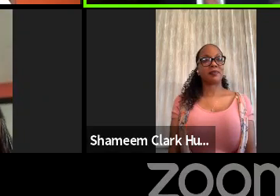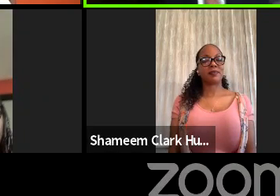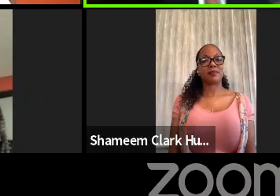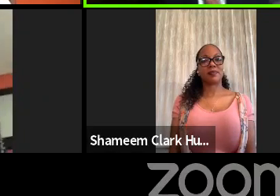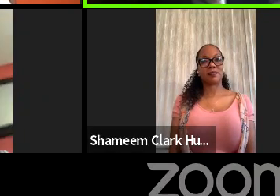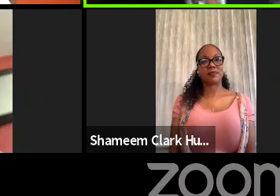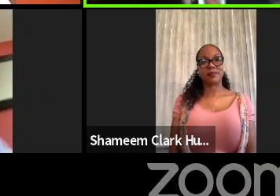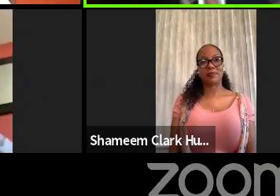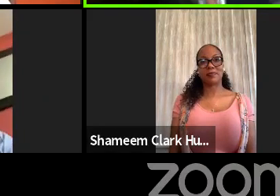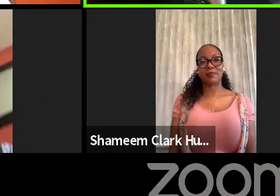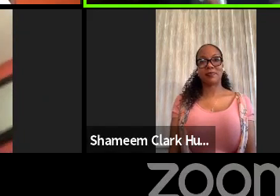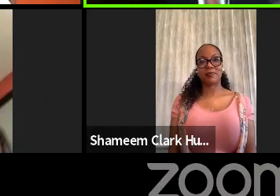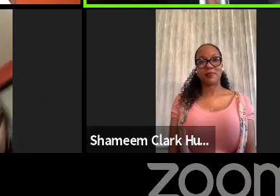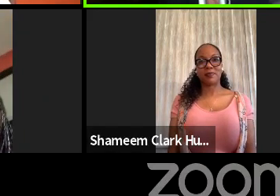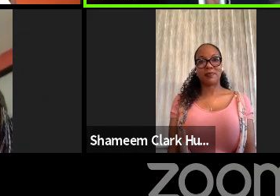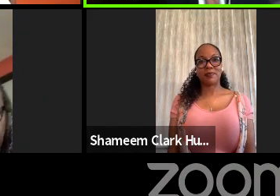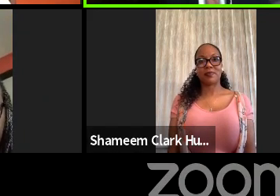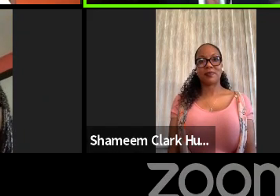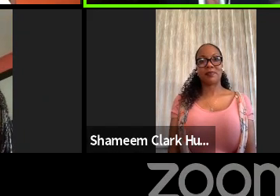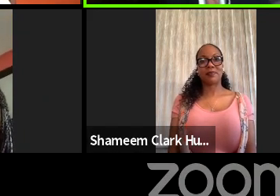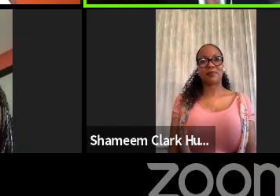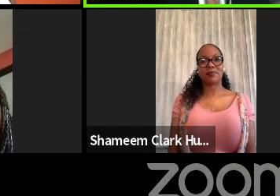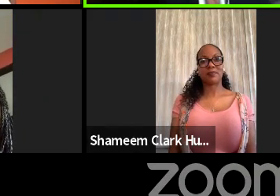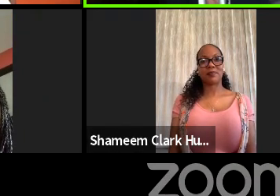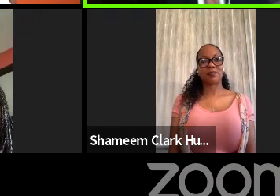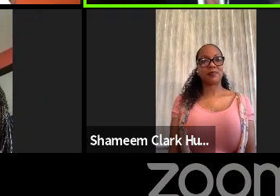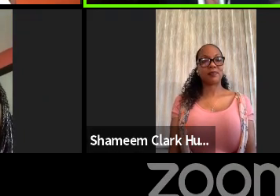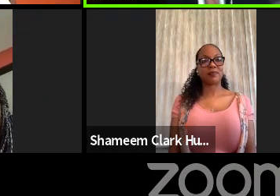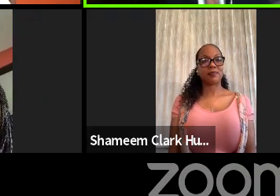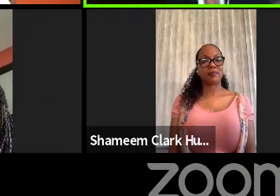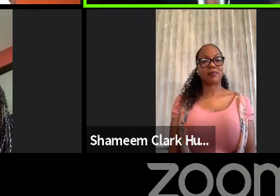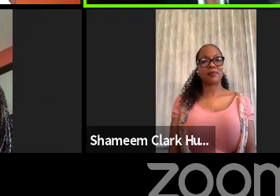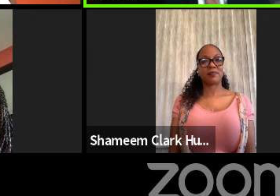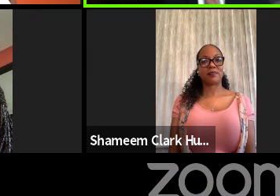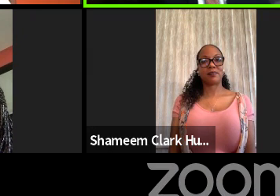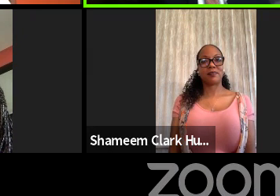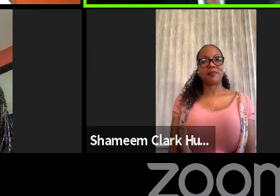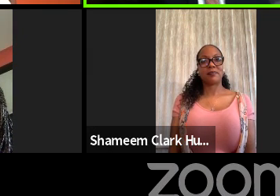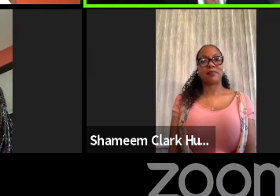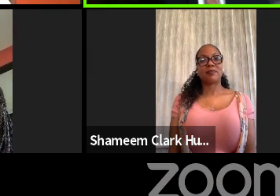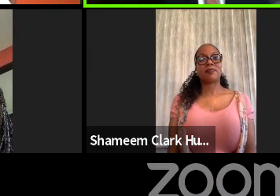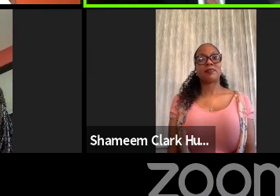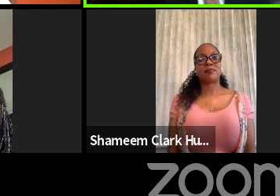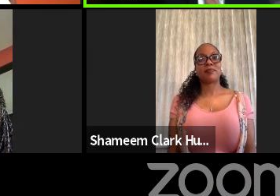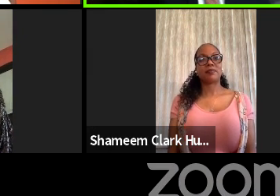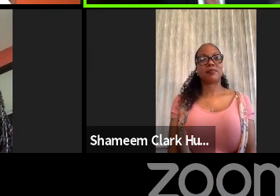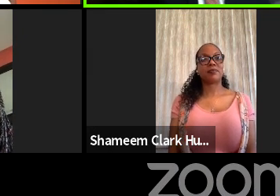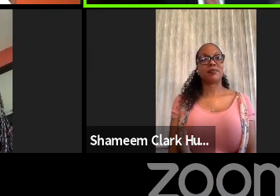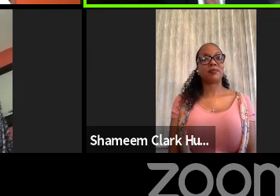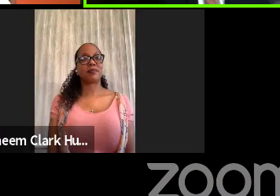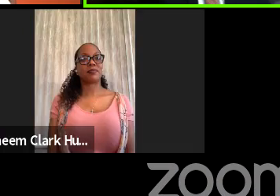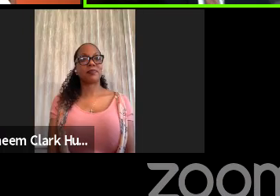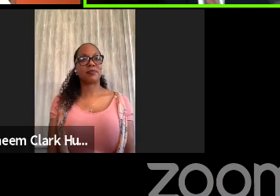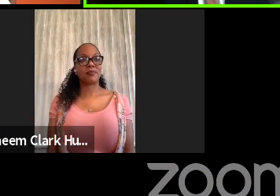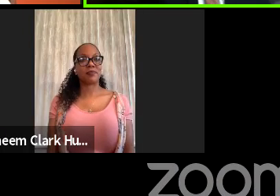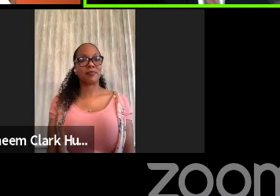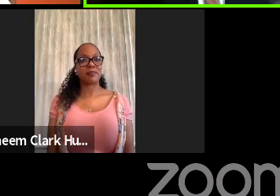Recognize anyone for a motion for amendment number 4.